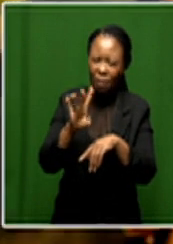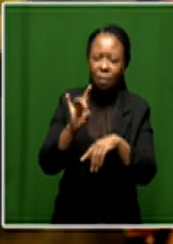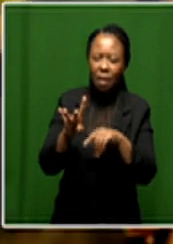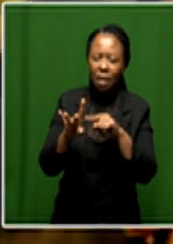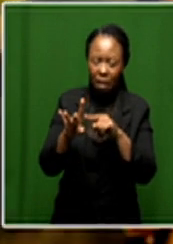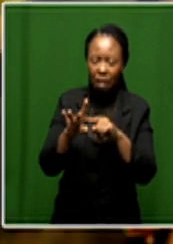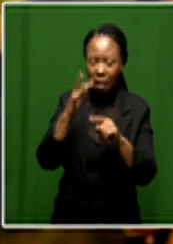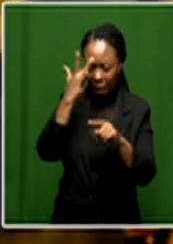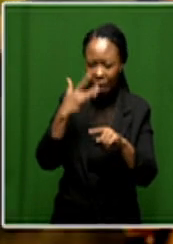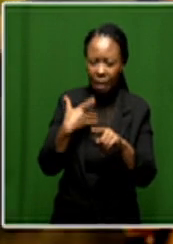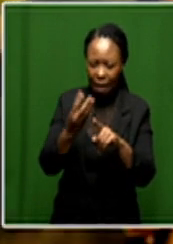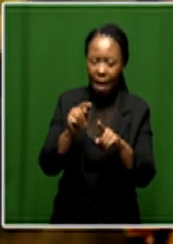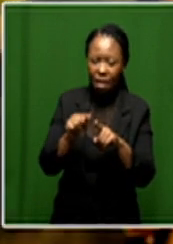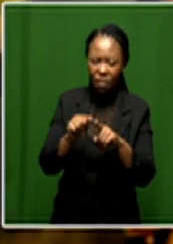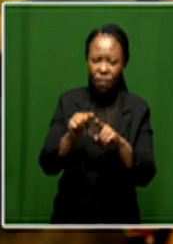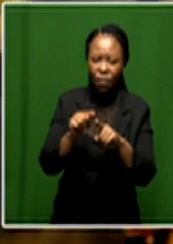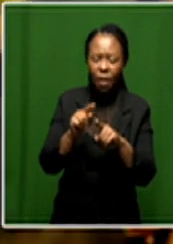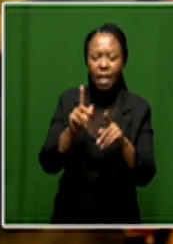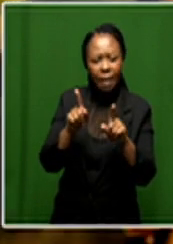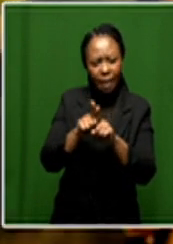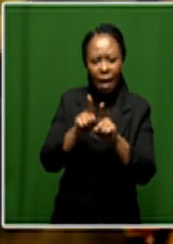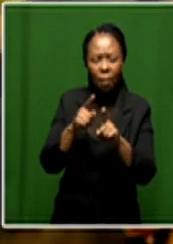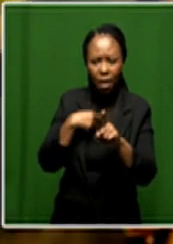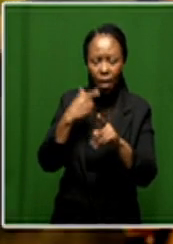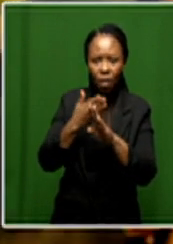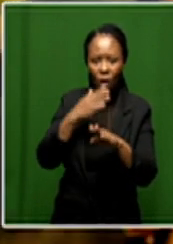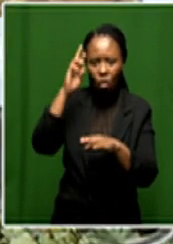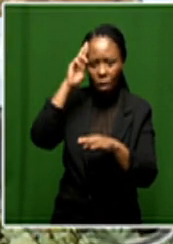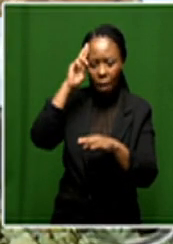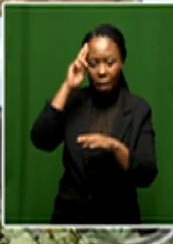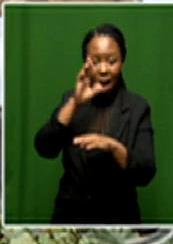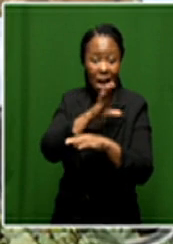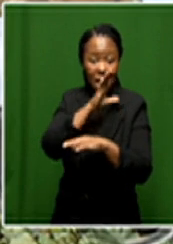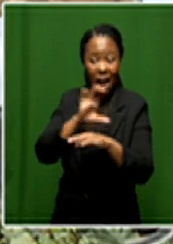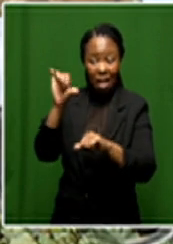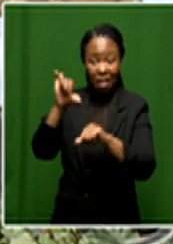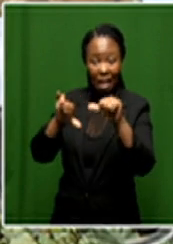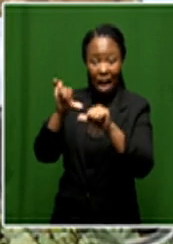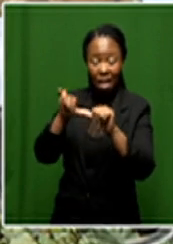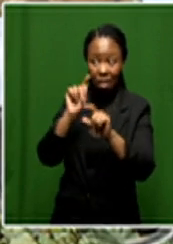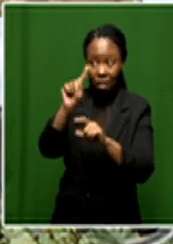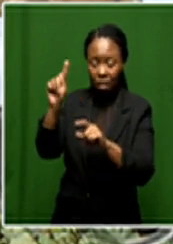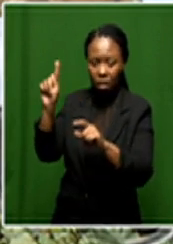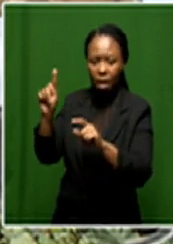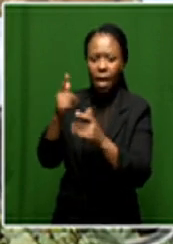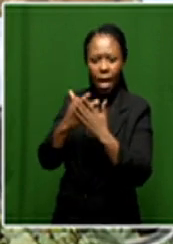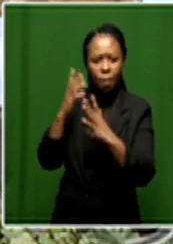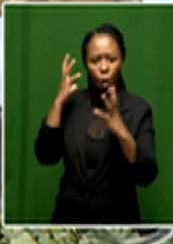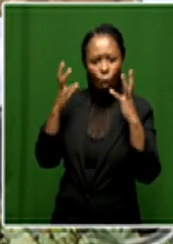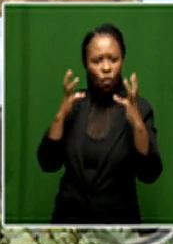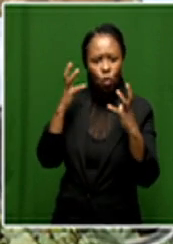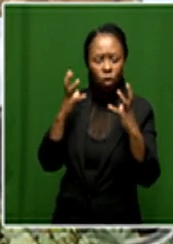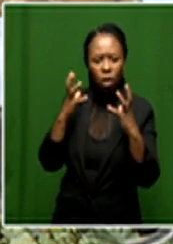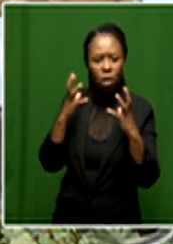disease. It actually, as I was refreshing my mind, the clinical signs actually could be confused with the